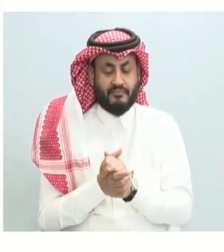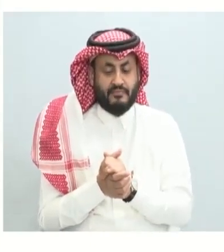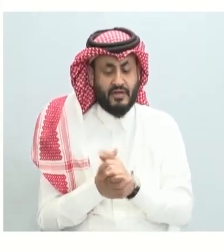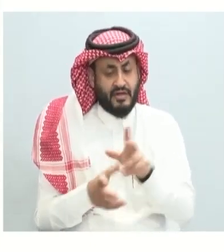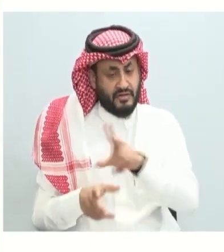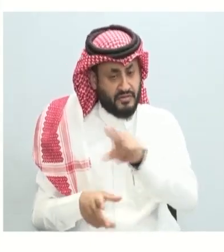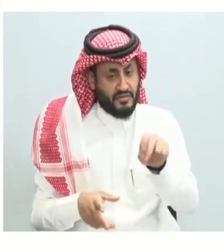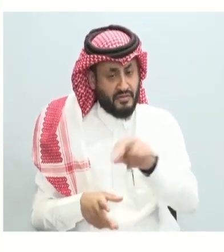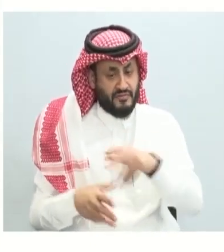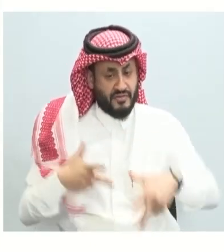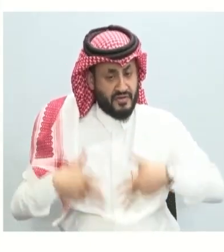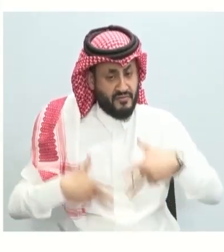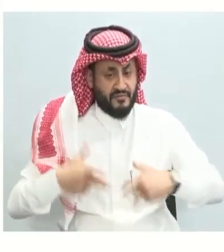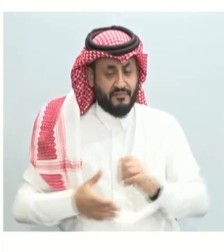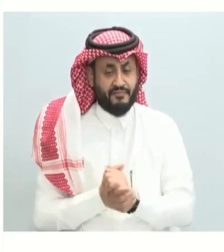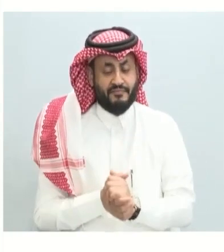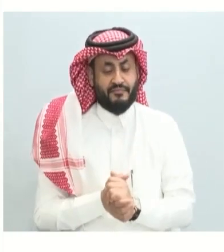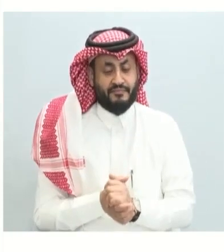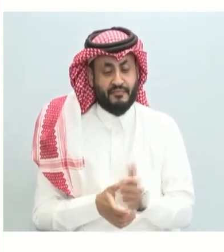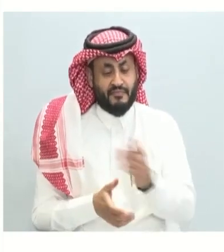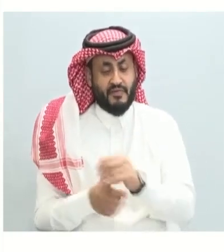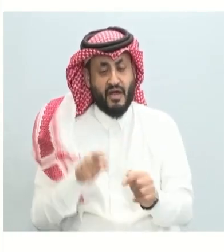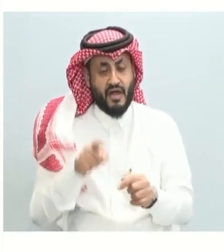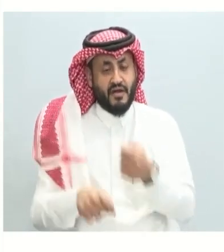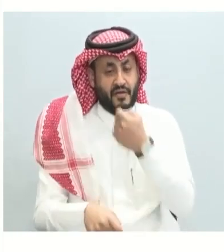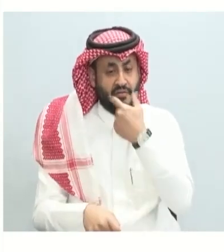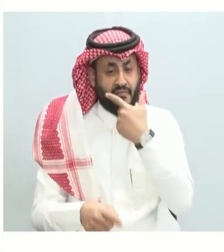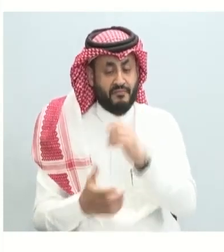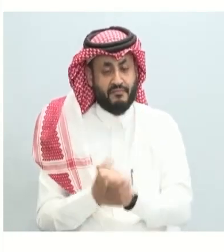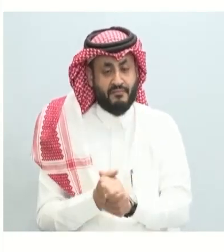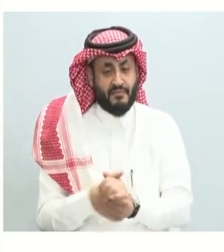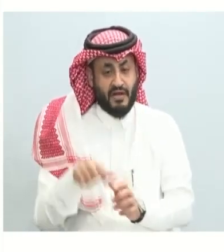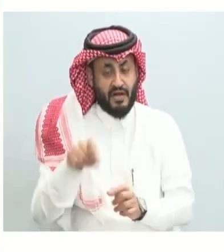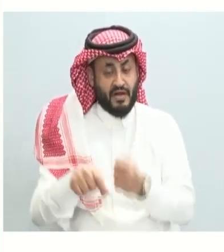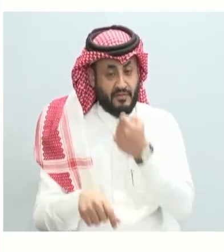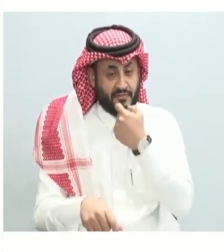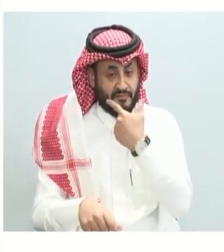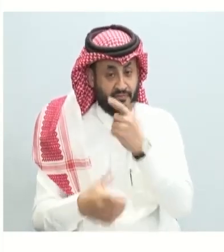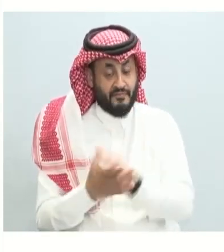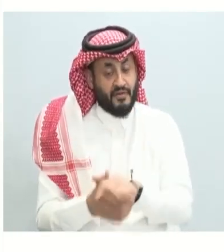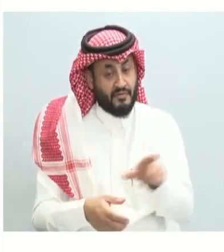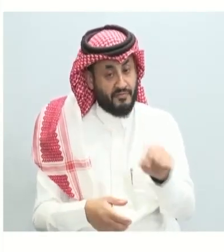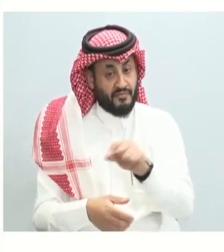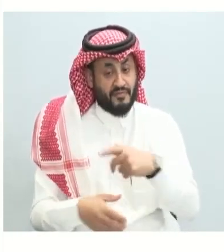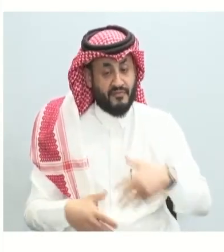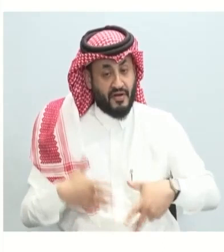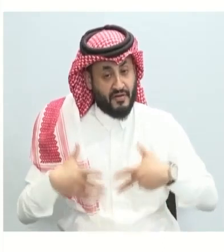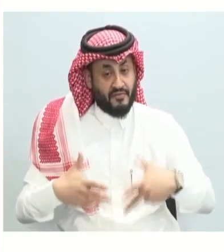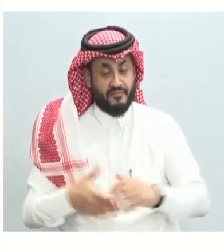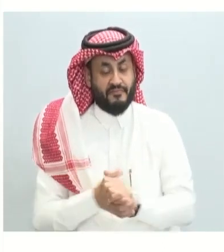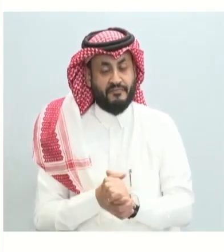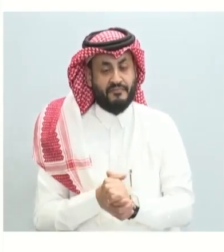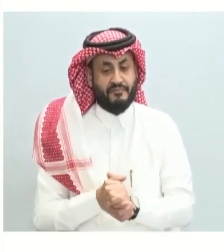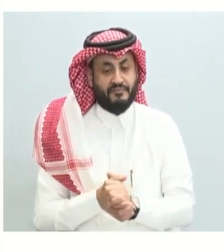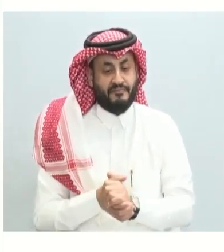feeling. Also, are you happy? Happy is also a feeling.